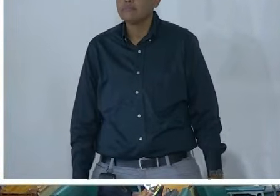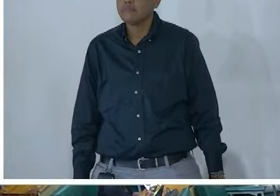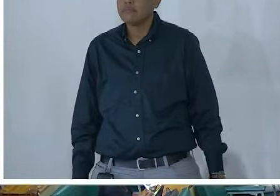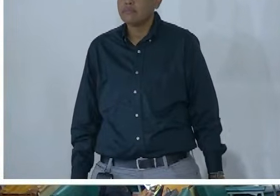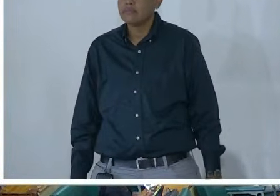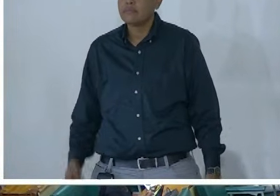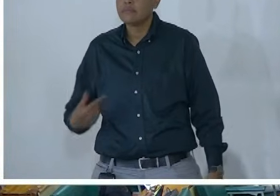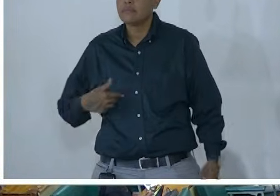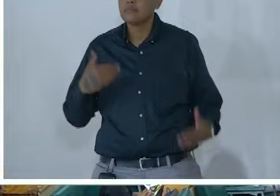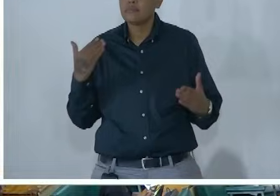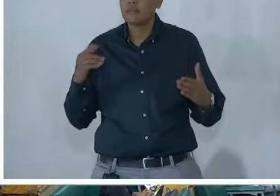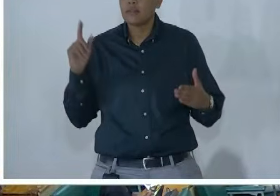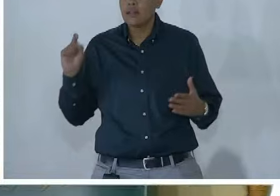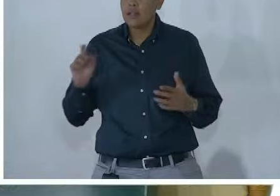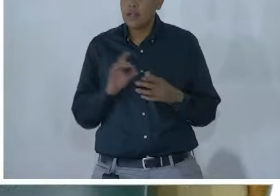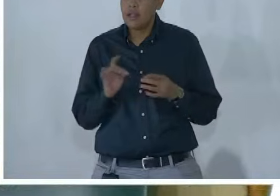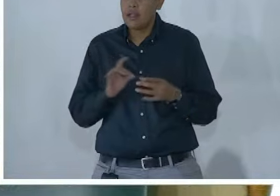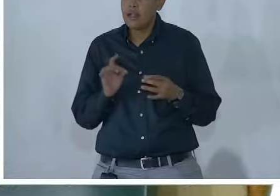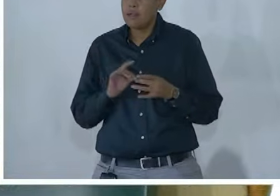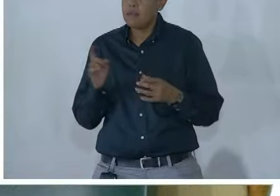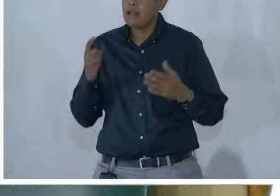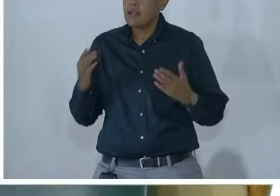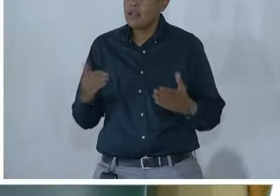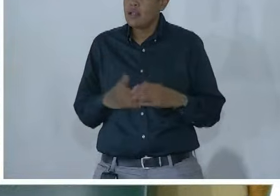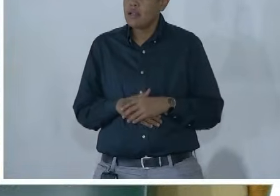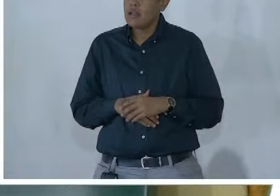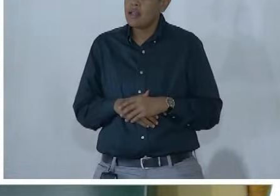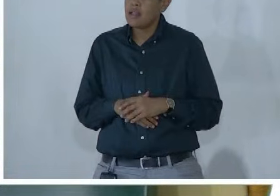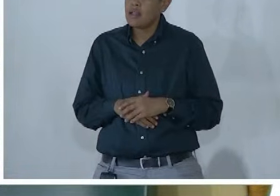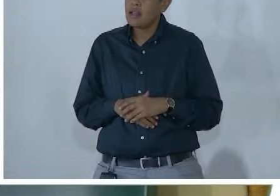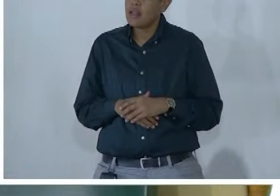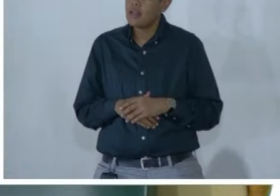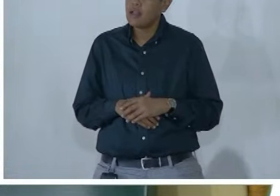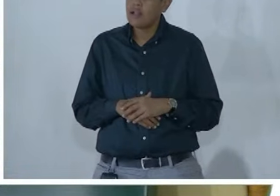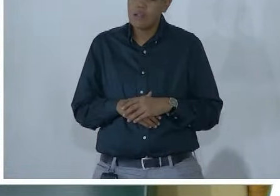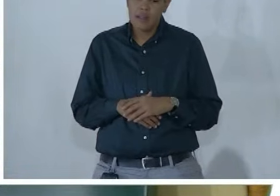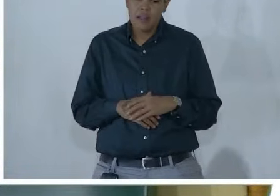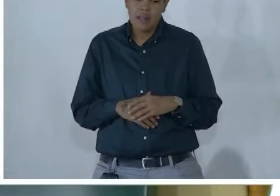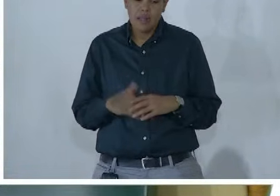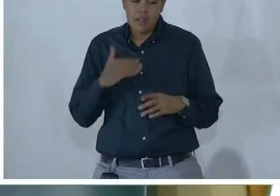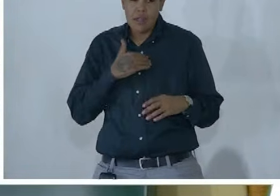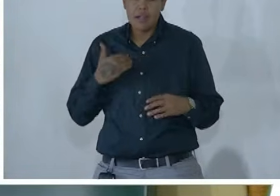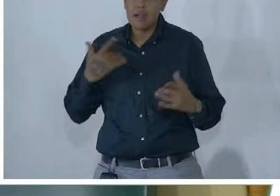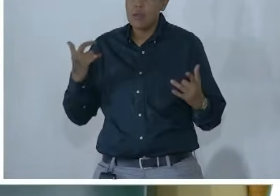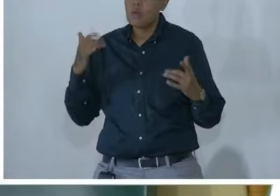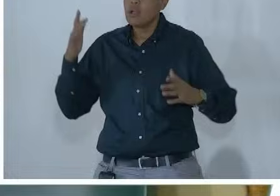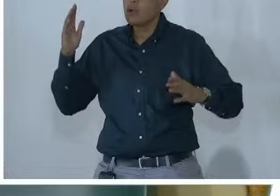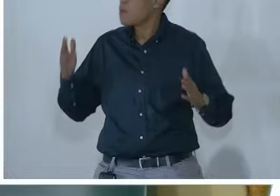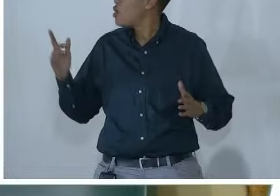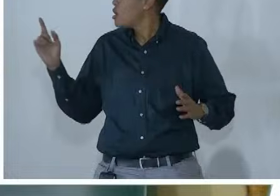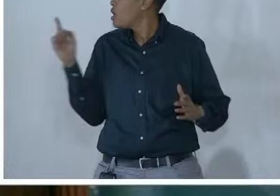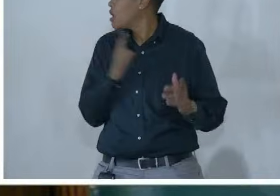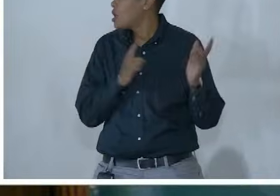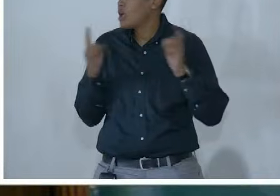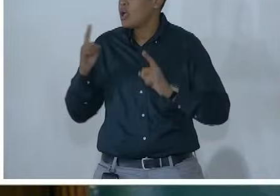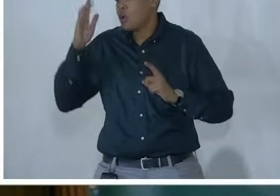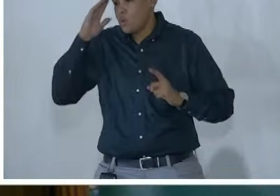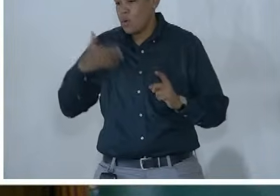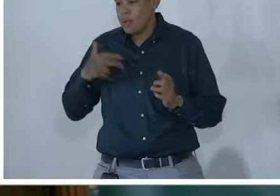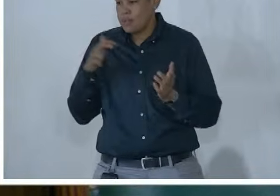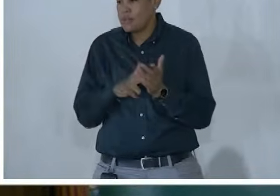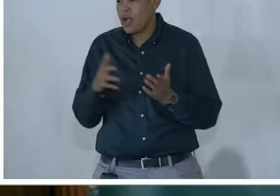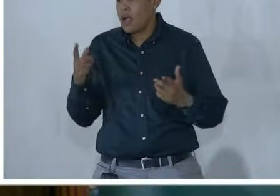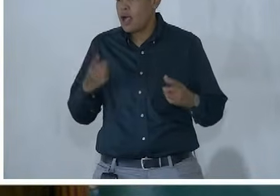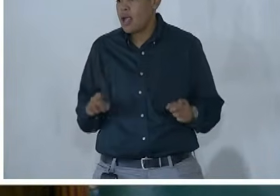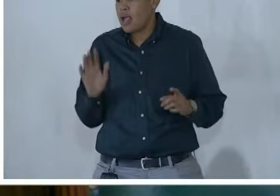we move to the next statement that Members, as we await the orderly, please make welcome to his